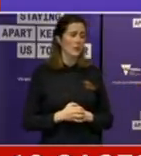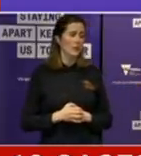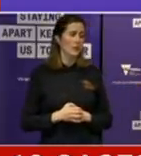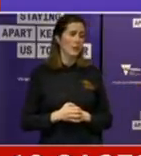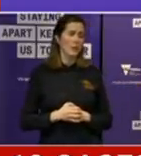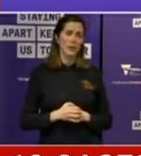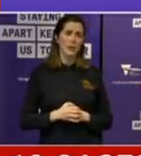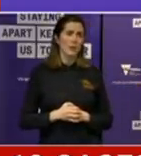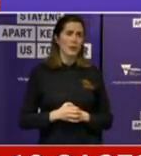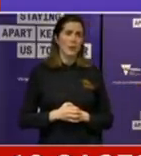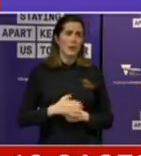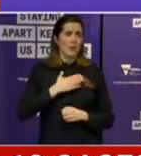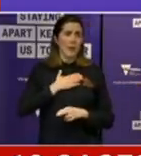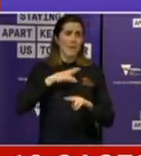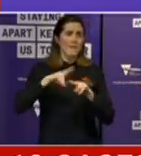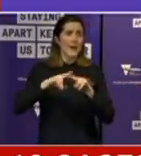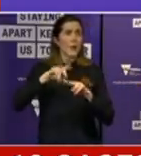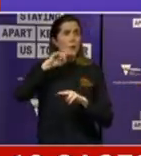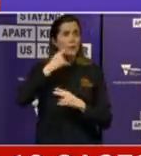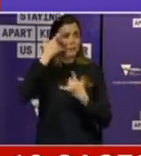That's just low,